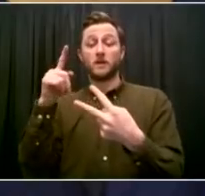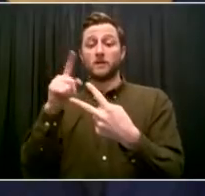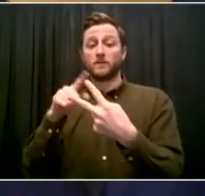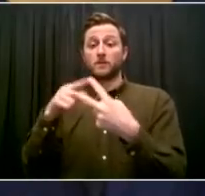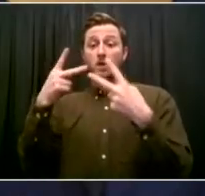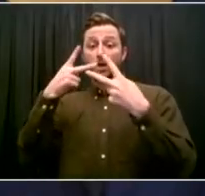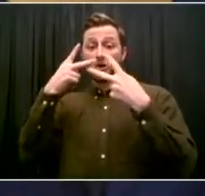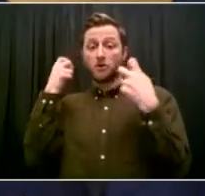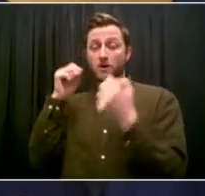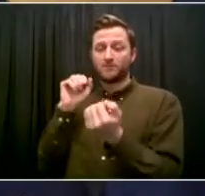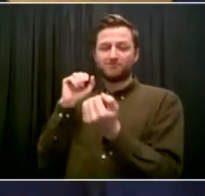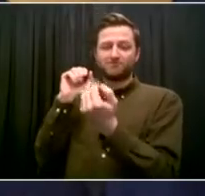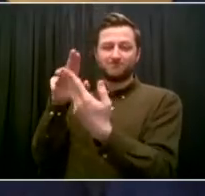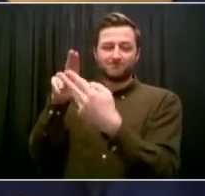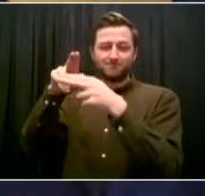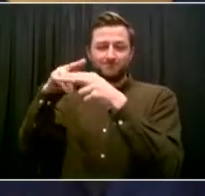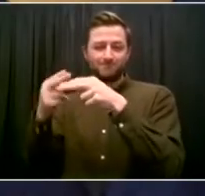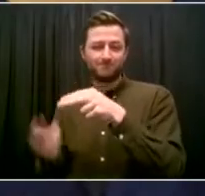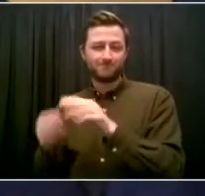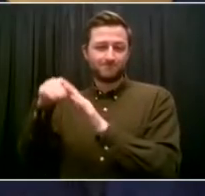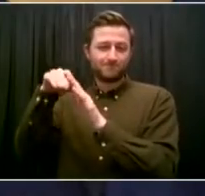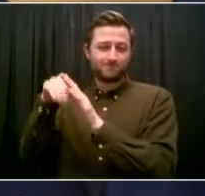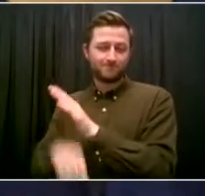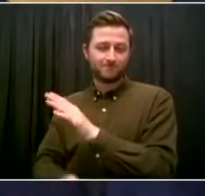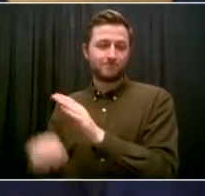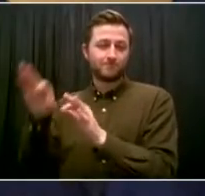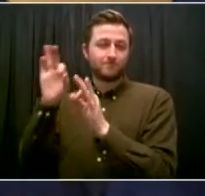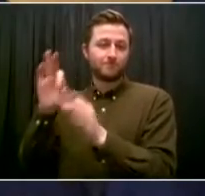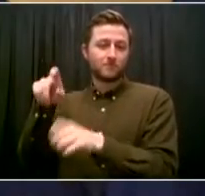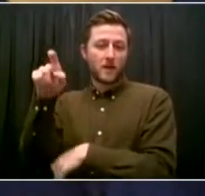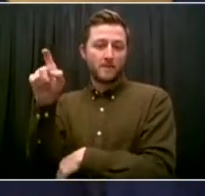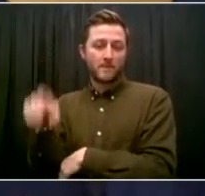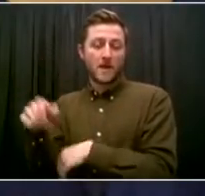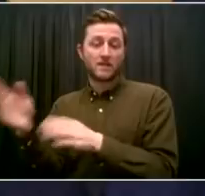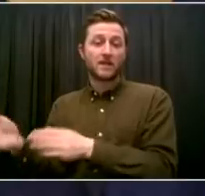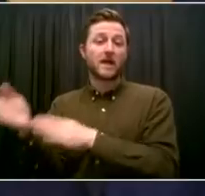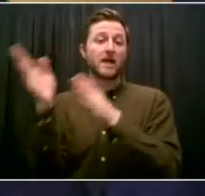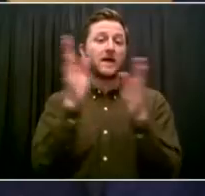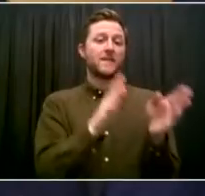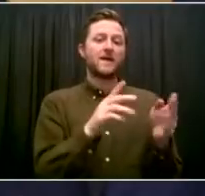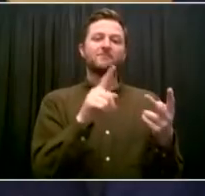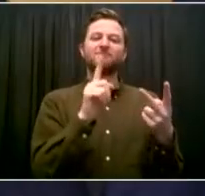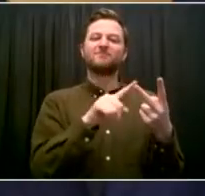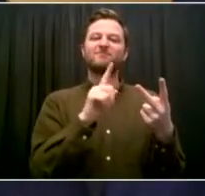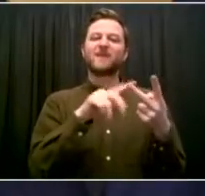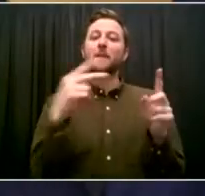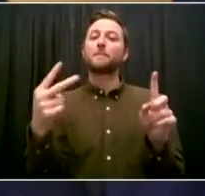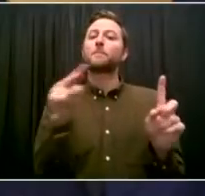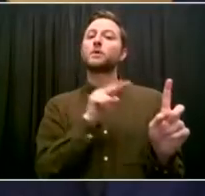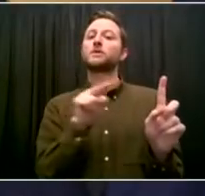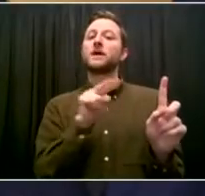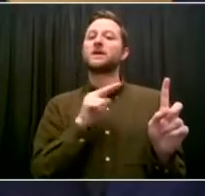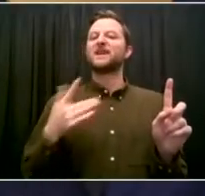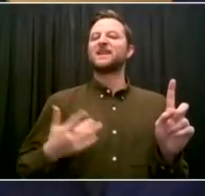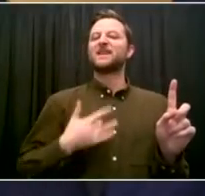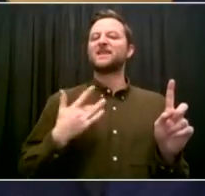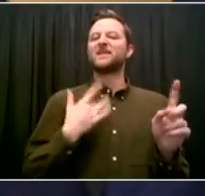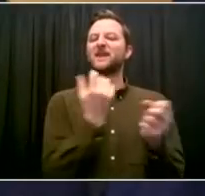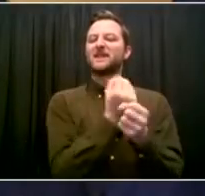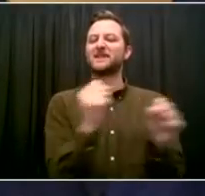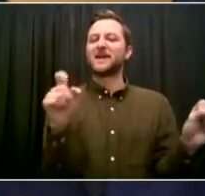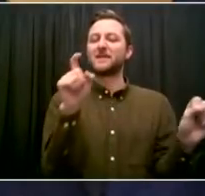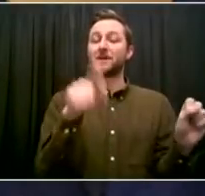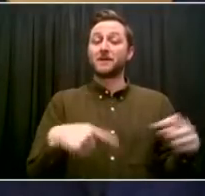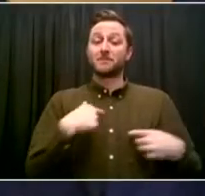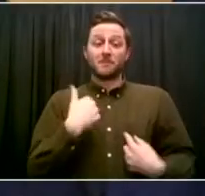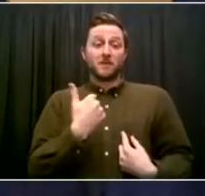subway system, and they don't feel that way now. I don't feel that way when I take the train every day or when I'm moving throughout our